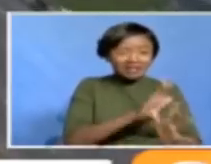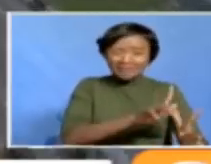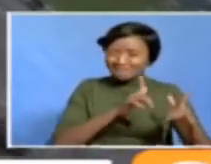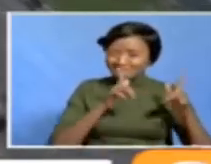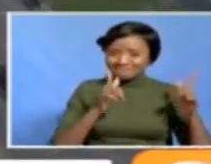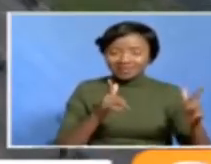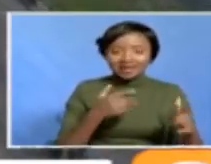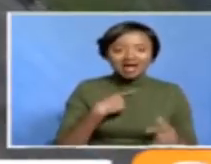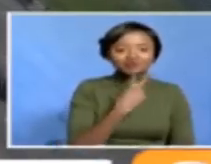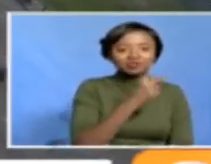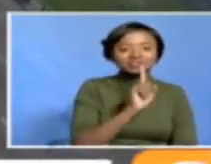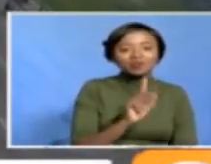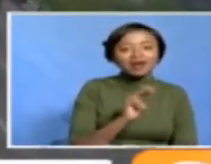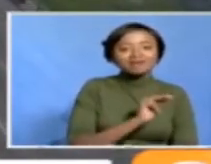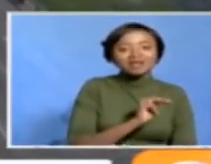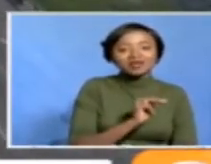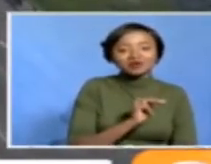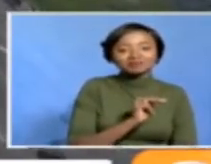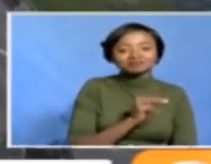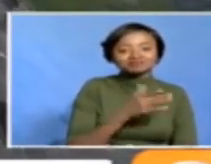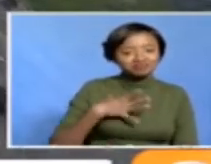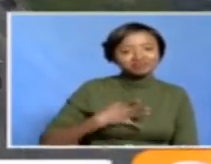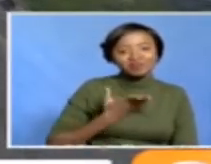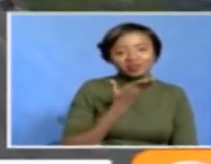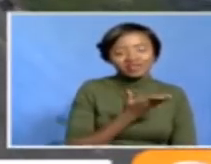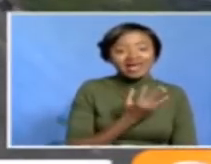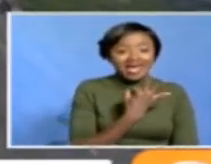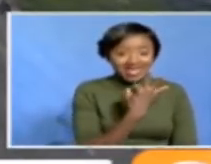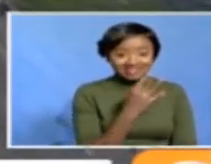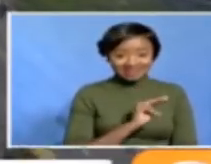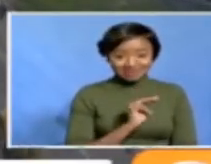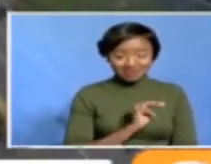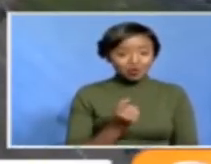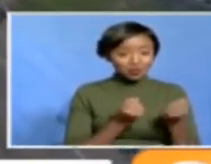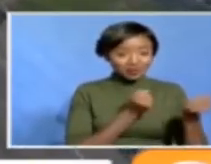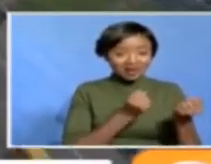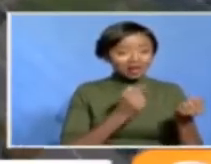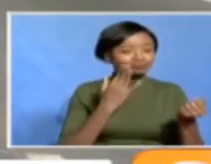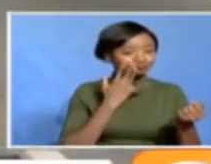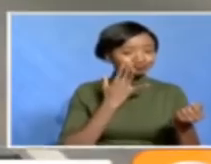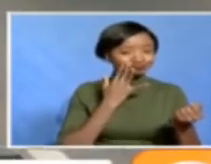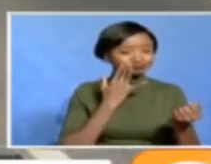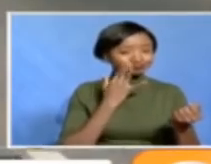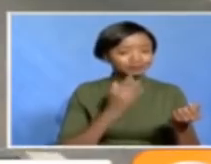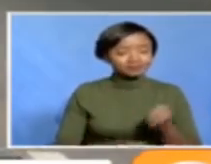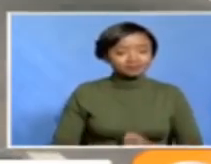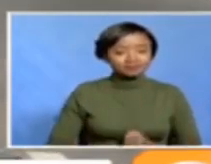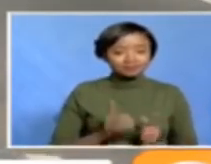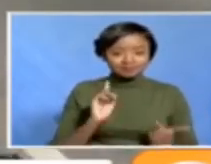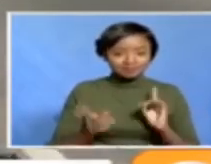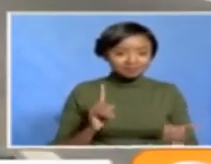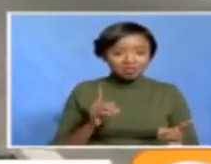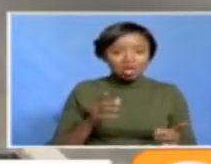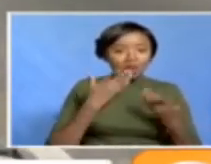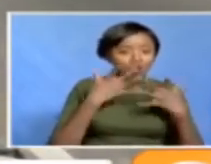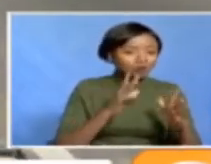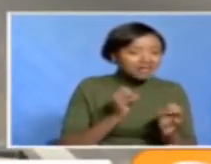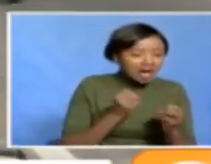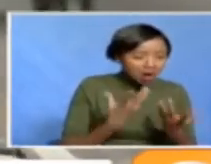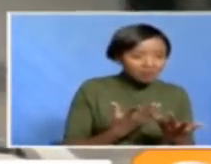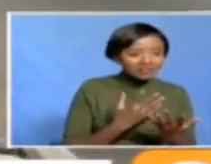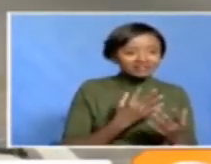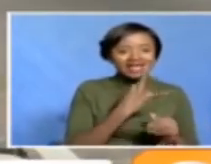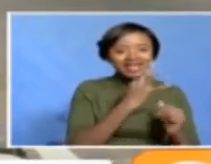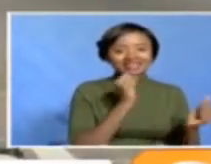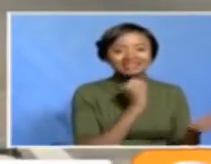21 million people call this place home. And 3 million cars are driven on these roads every day. In terms of losses, that's been put at over